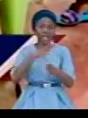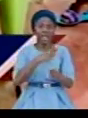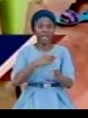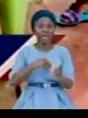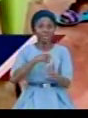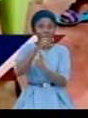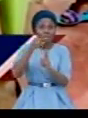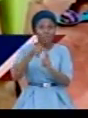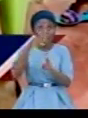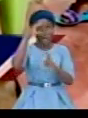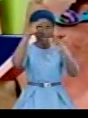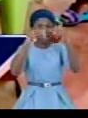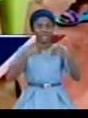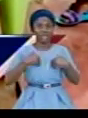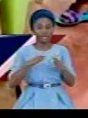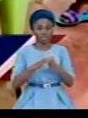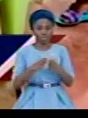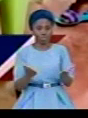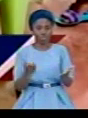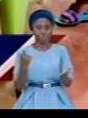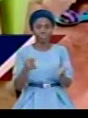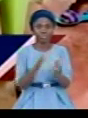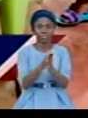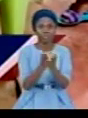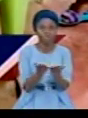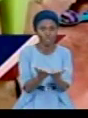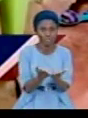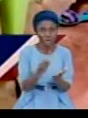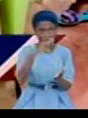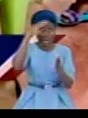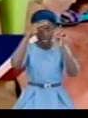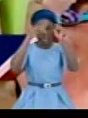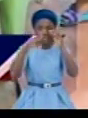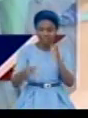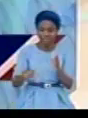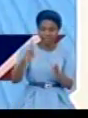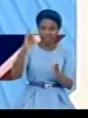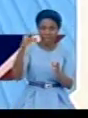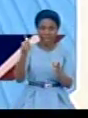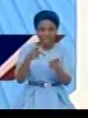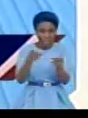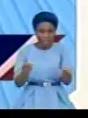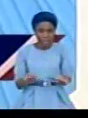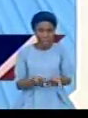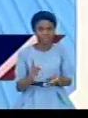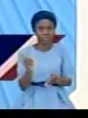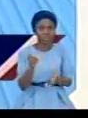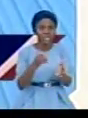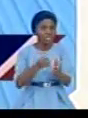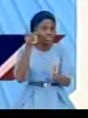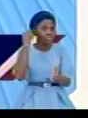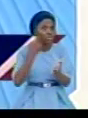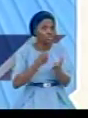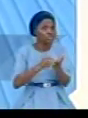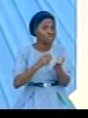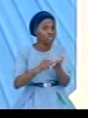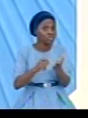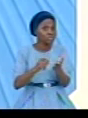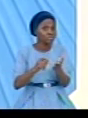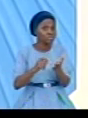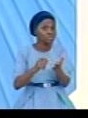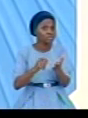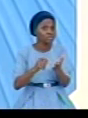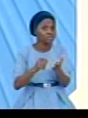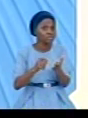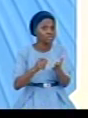at this, look at this. He found the place where it was written. You see, as